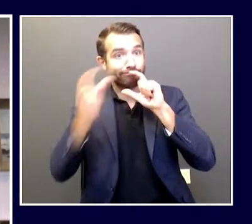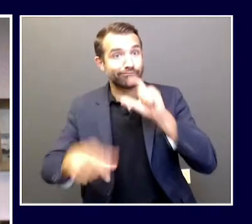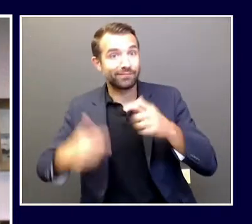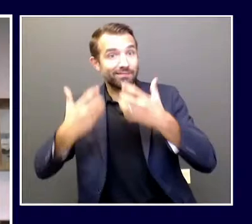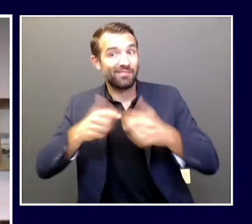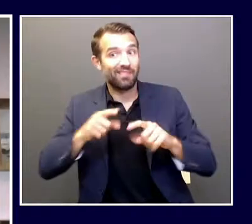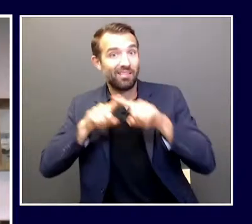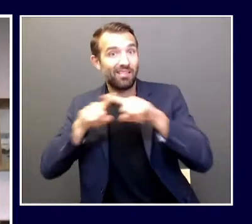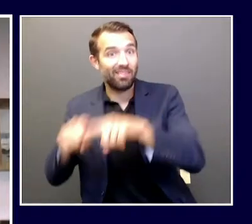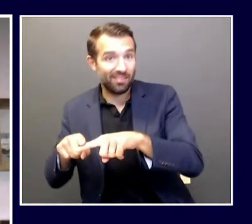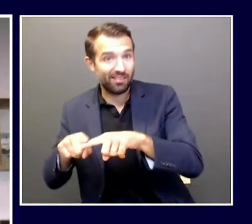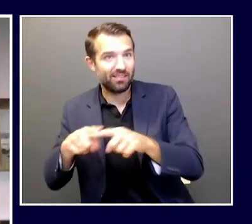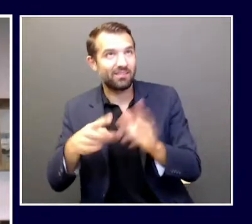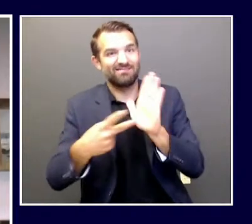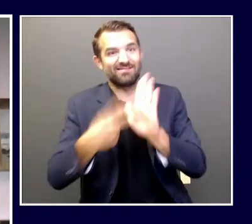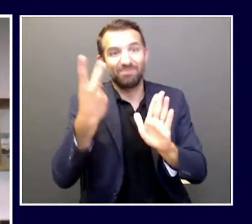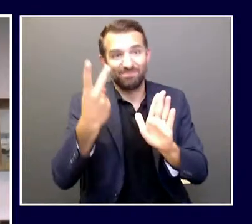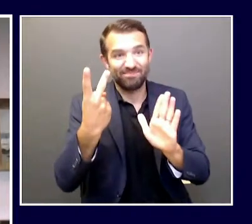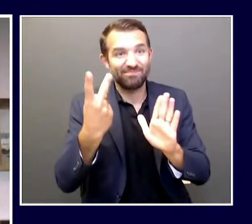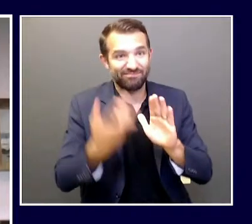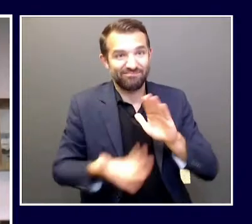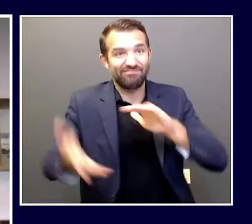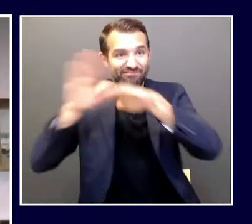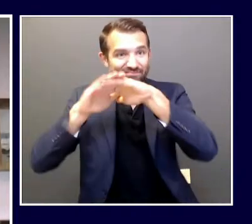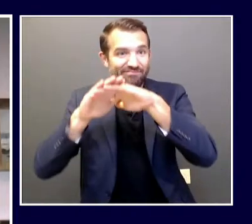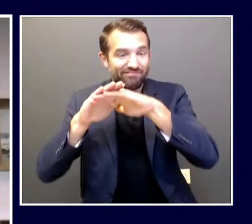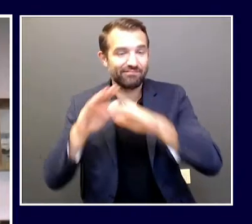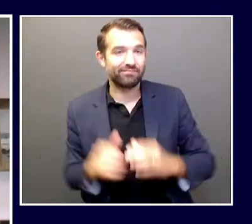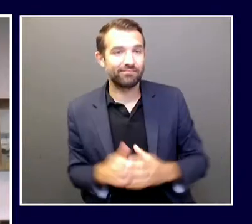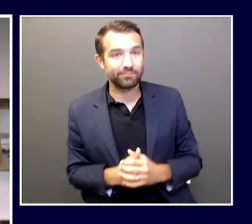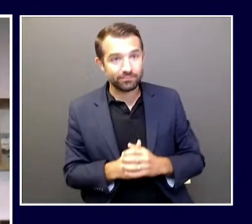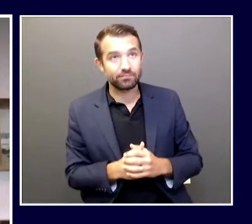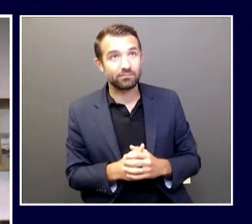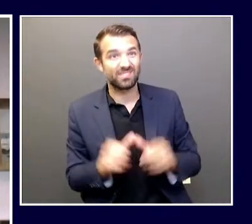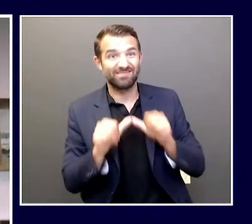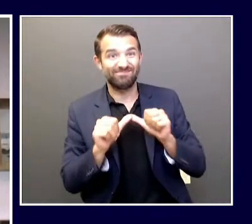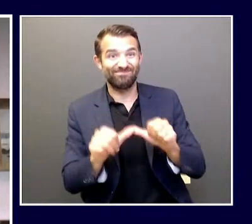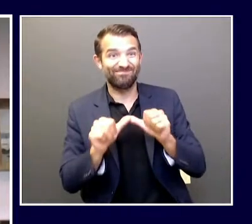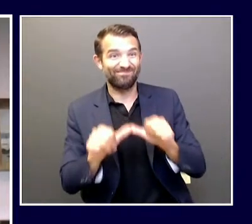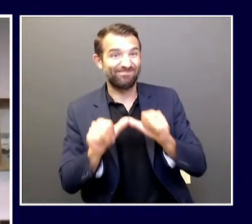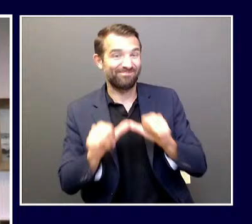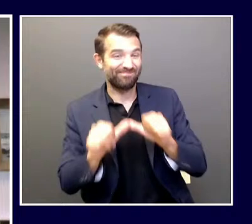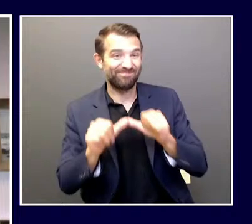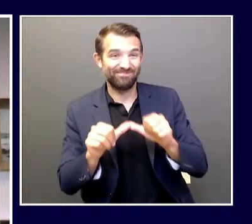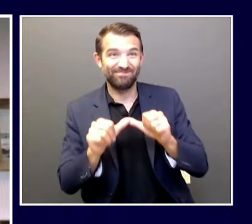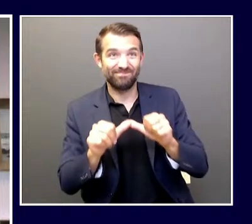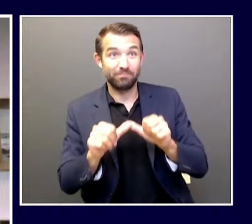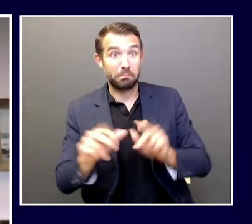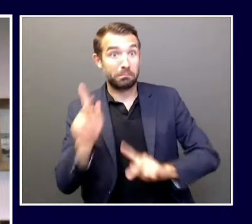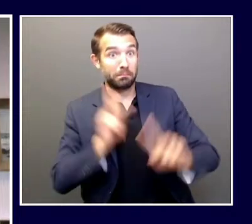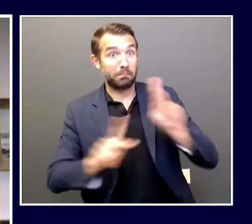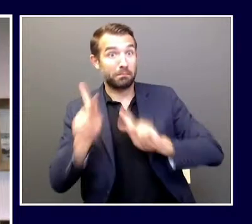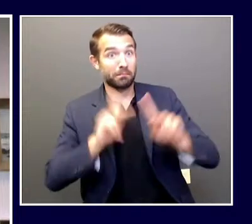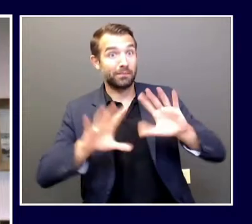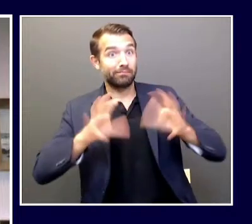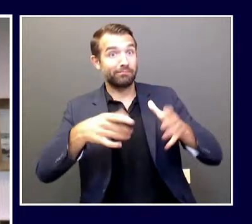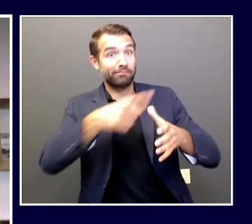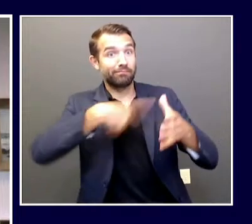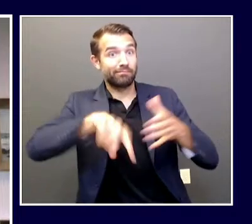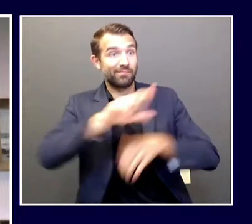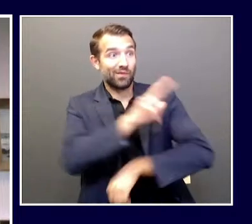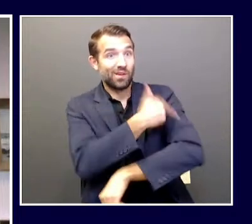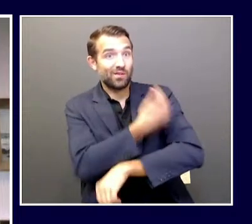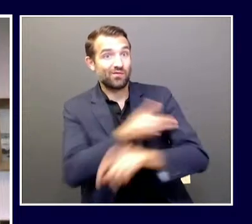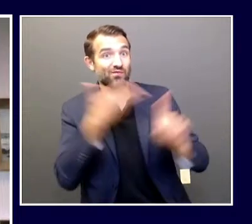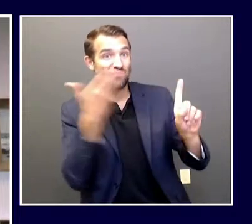the case that 70 to 75% of the people who are in the hospital with COVID-19 are